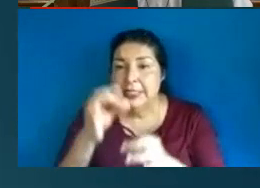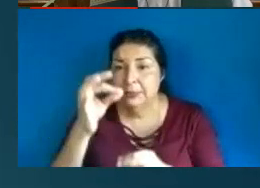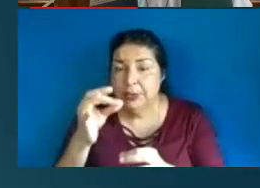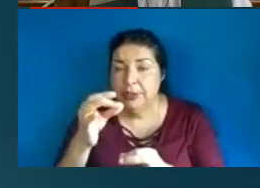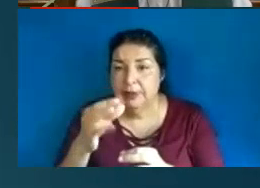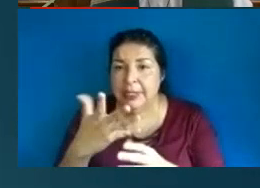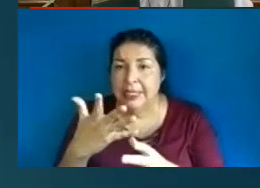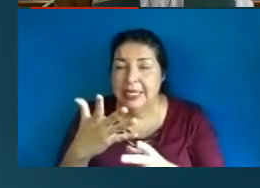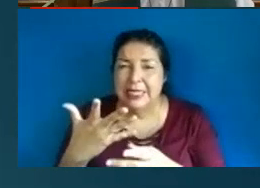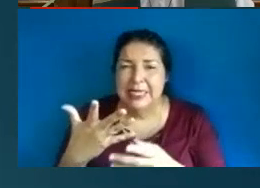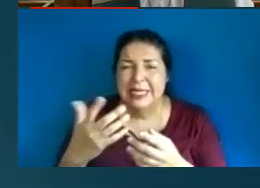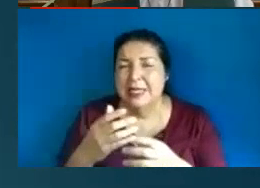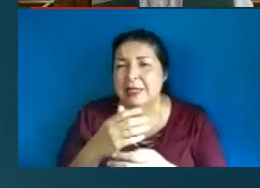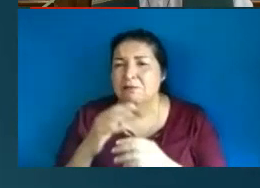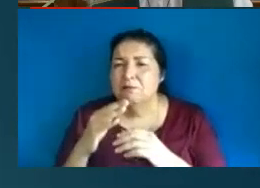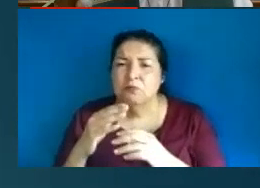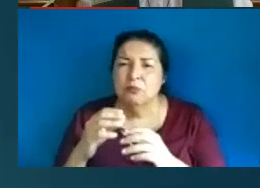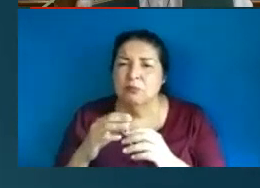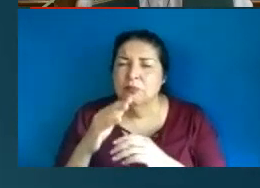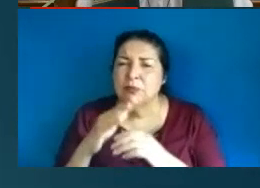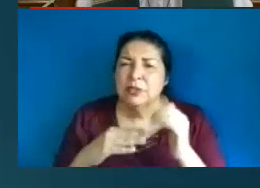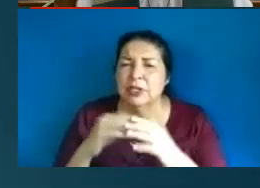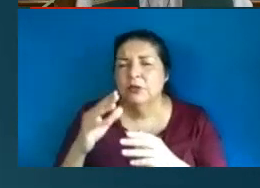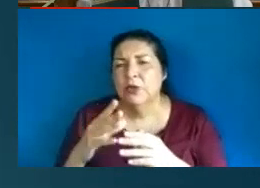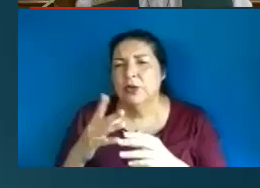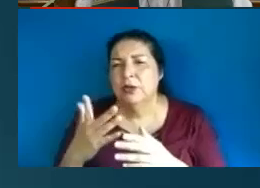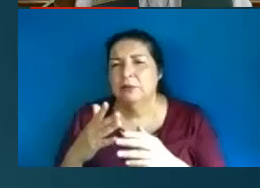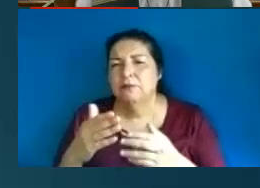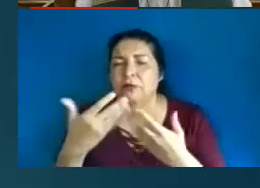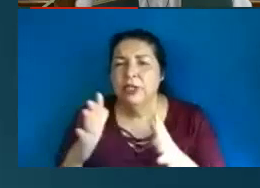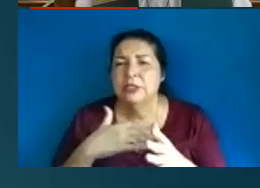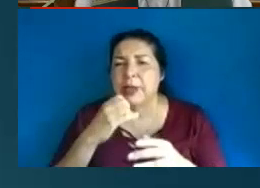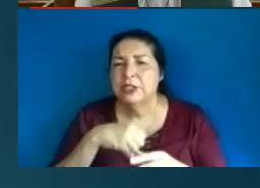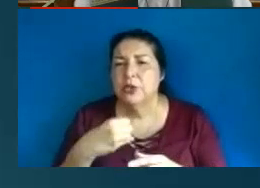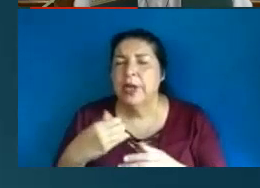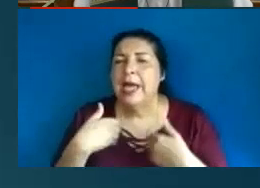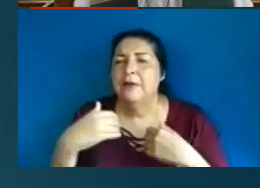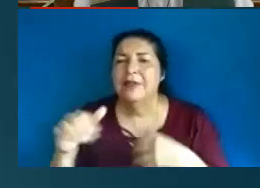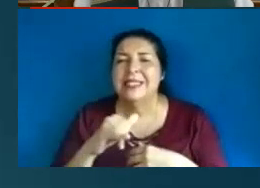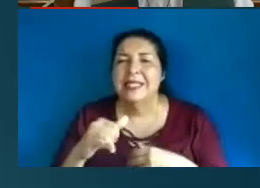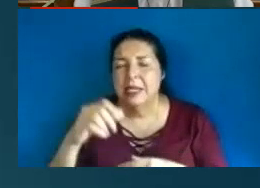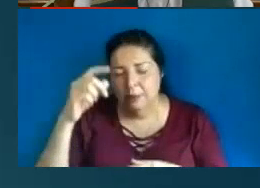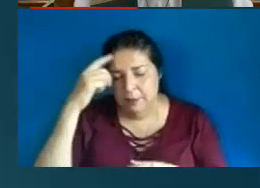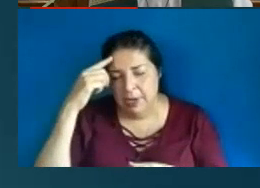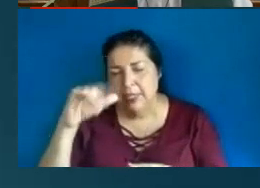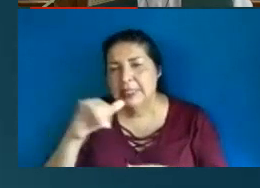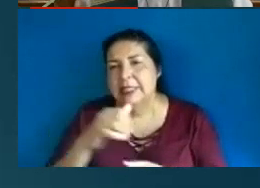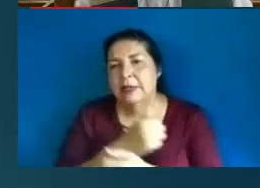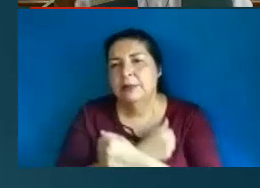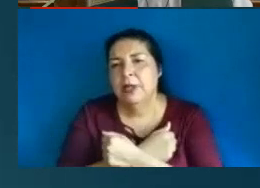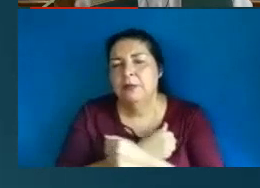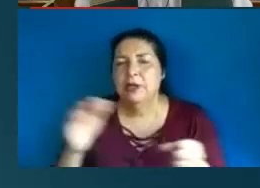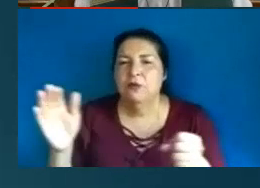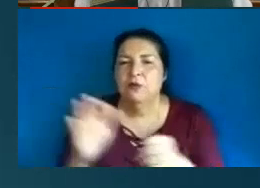in sympathy, complete my joy by being of the same mind, having the same love, being in full accord